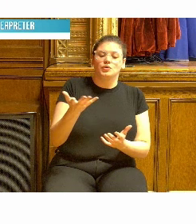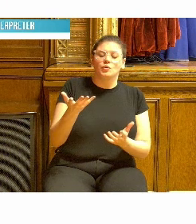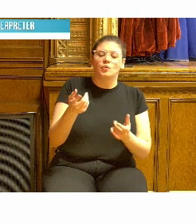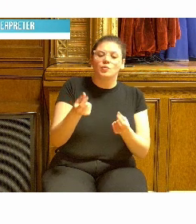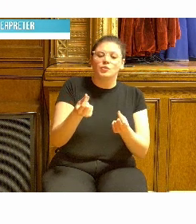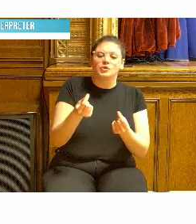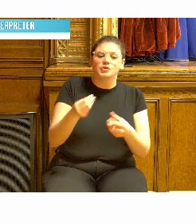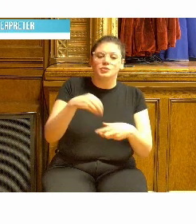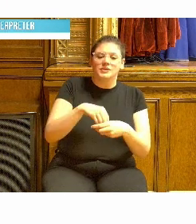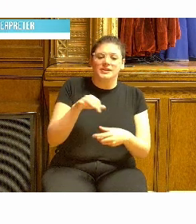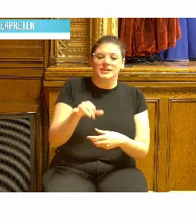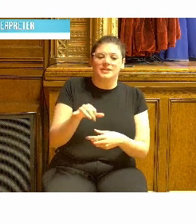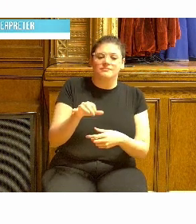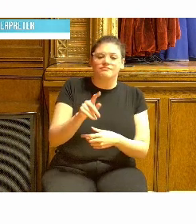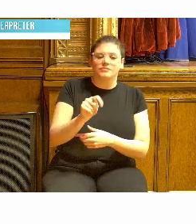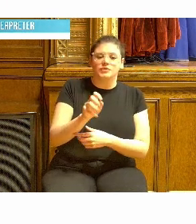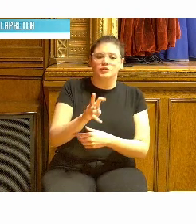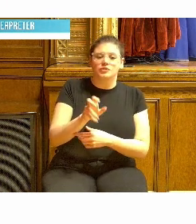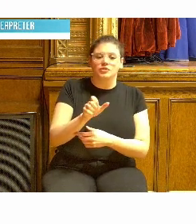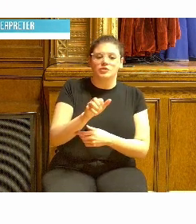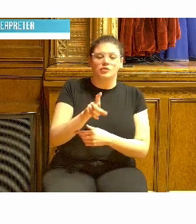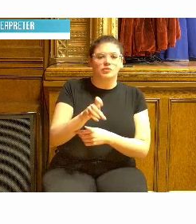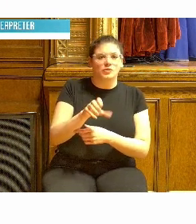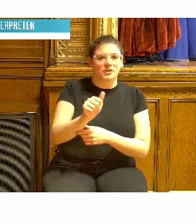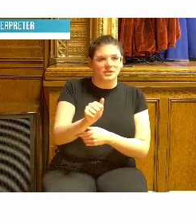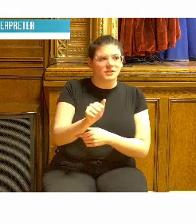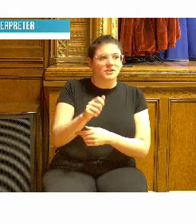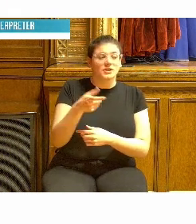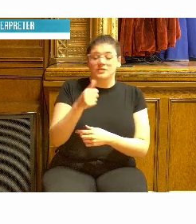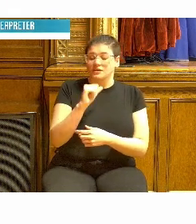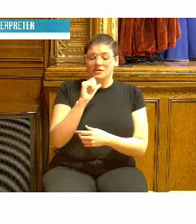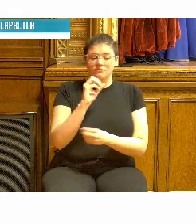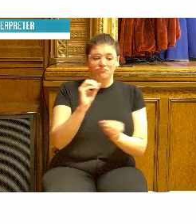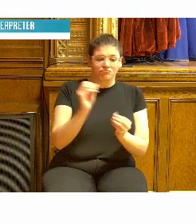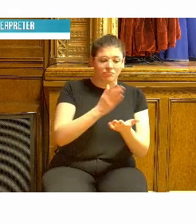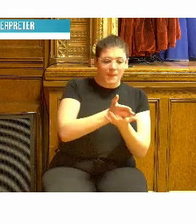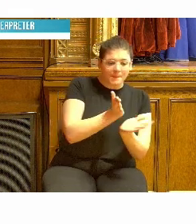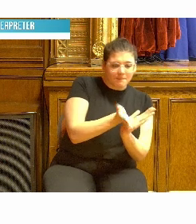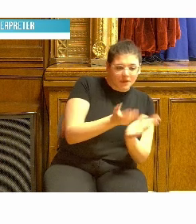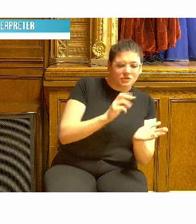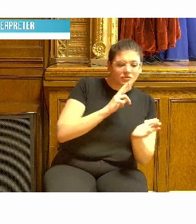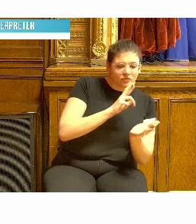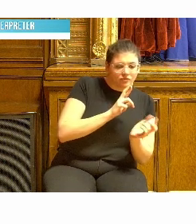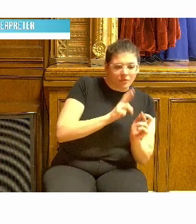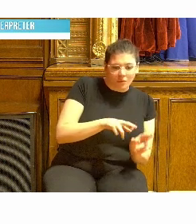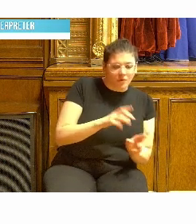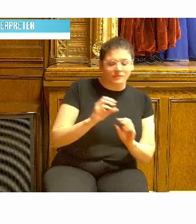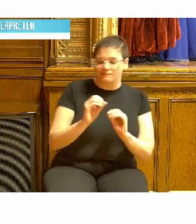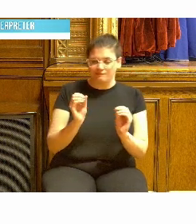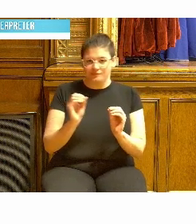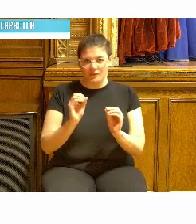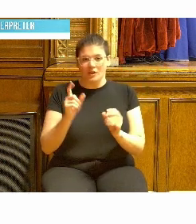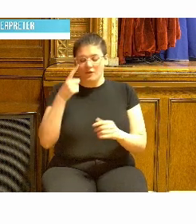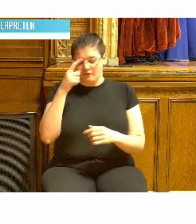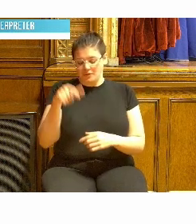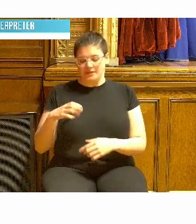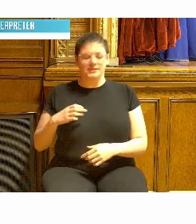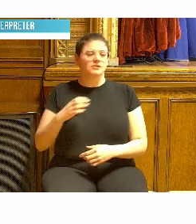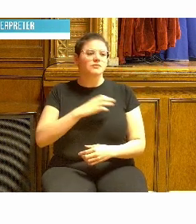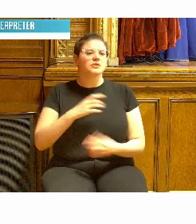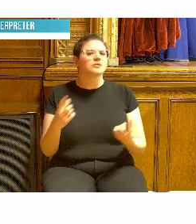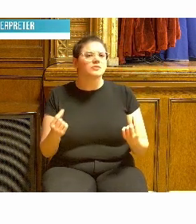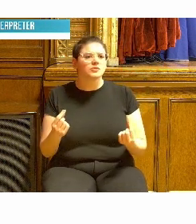yet to receive that. There's no expense report, for example, or budget as far as what the commission is working on. Specifically, though, what I'm talking about